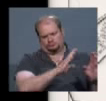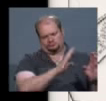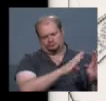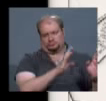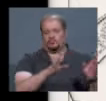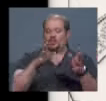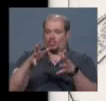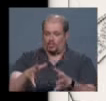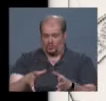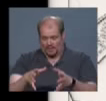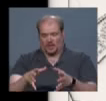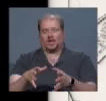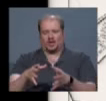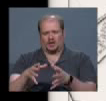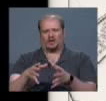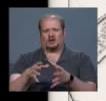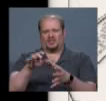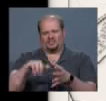and the remaining